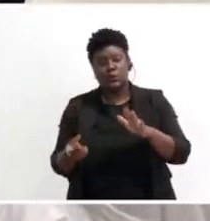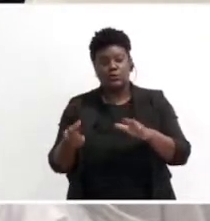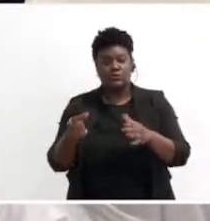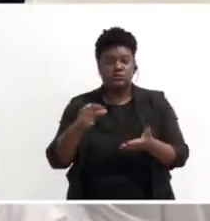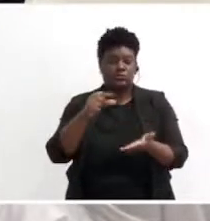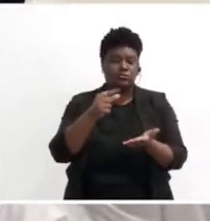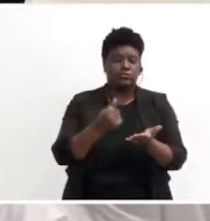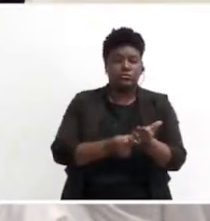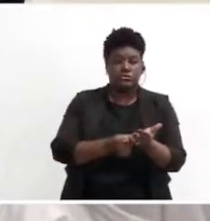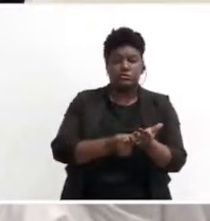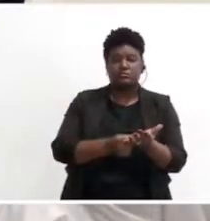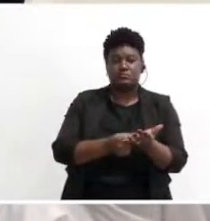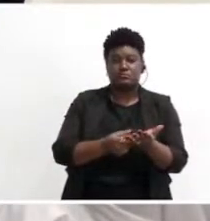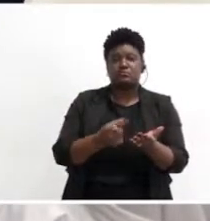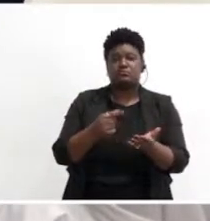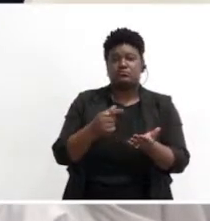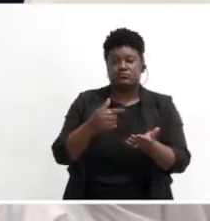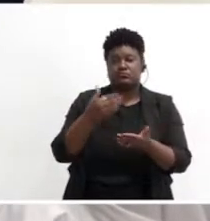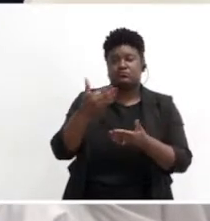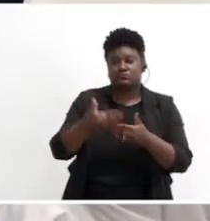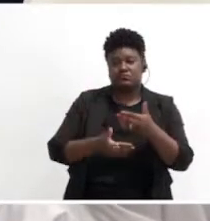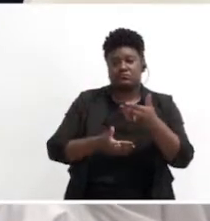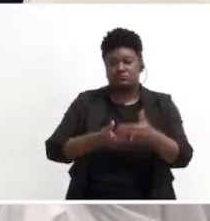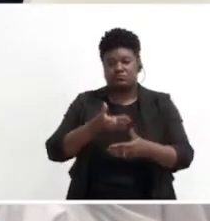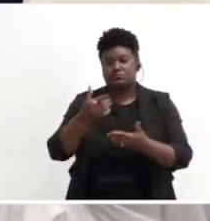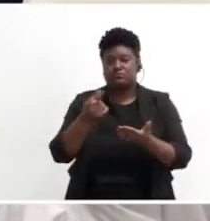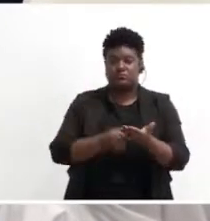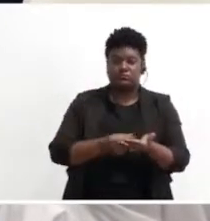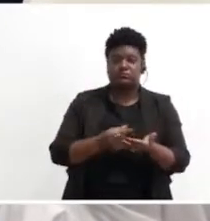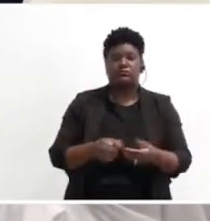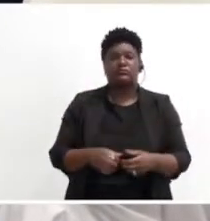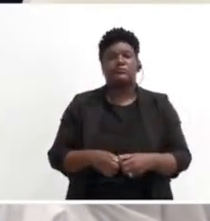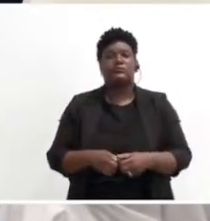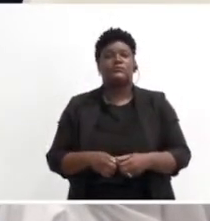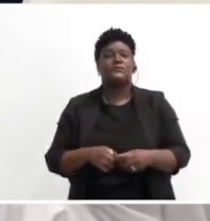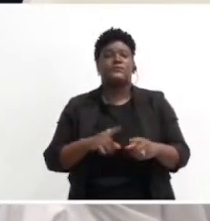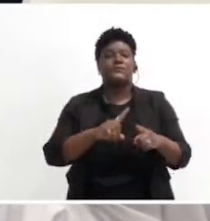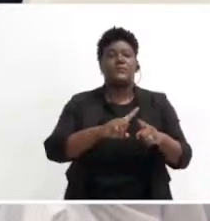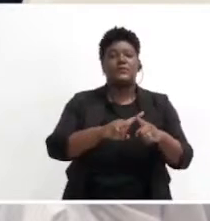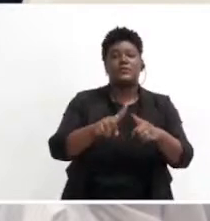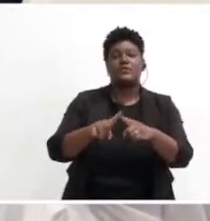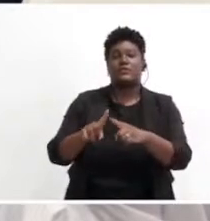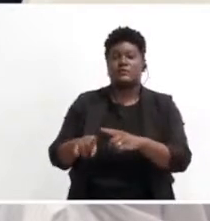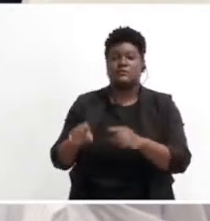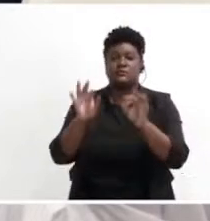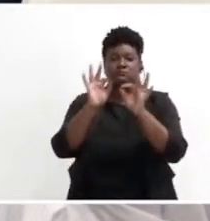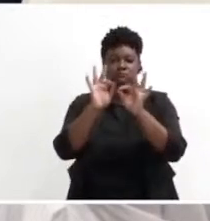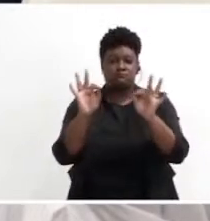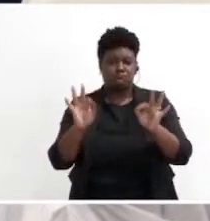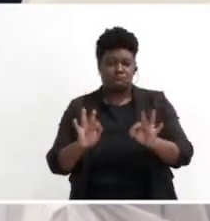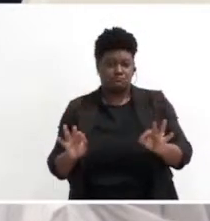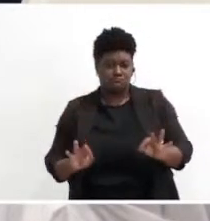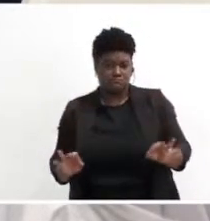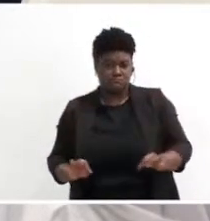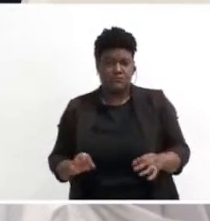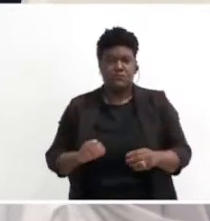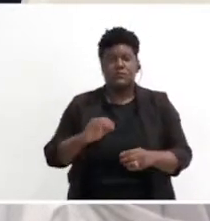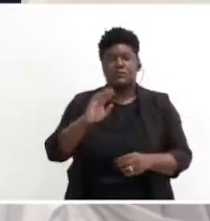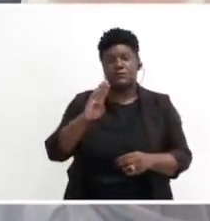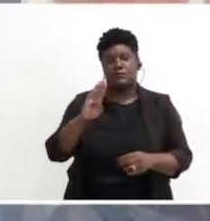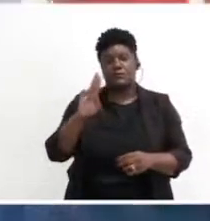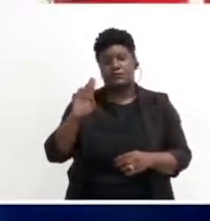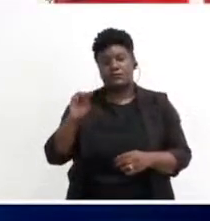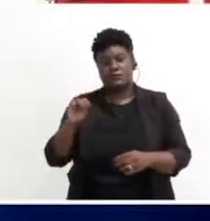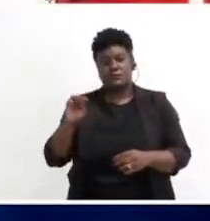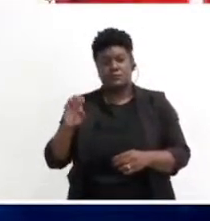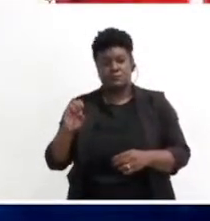There's all kinds of ways people design their bumps. The most typical in the industry is something